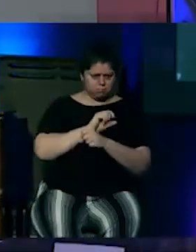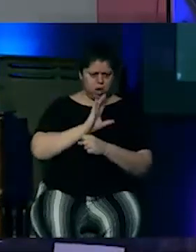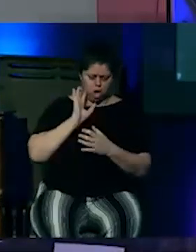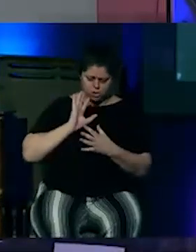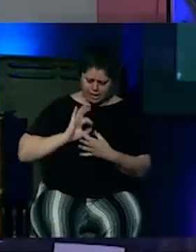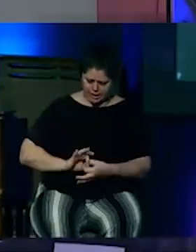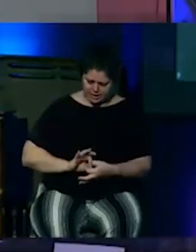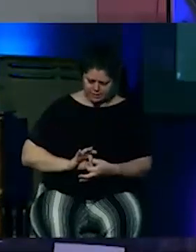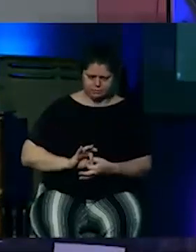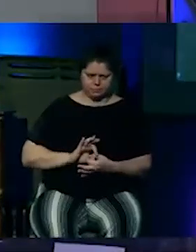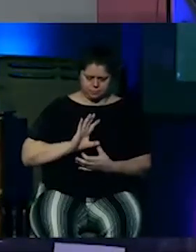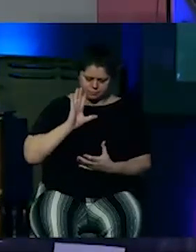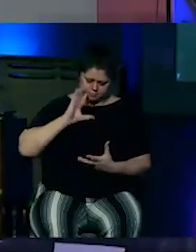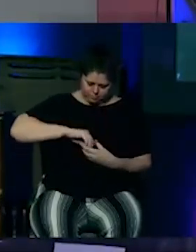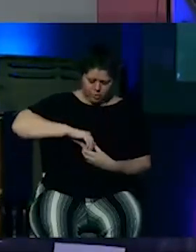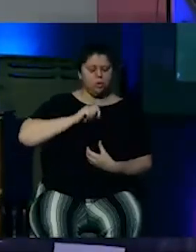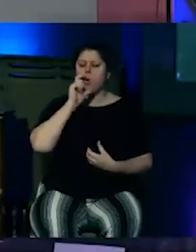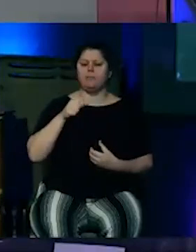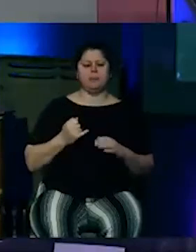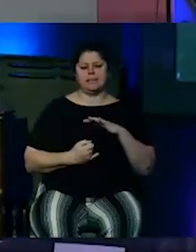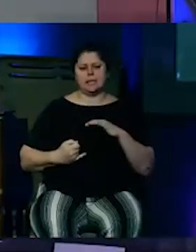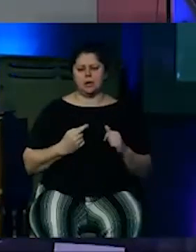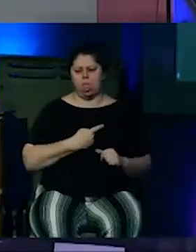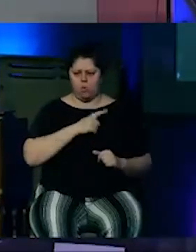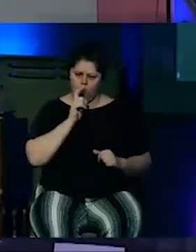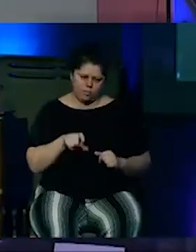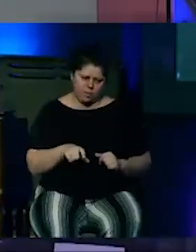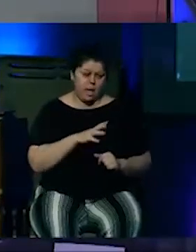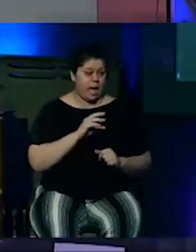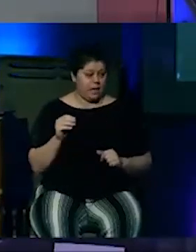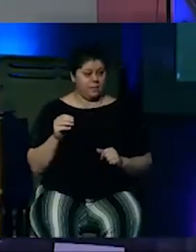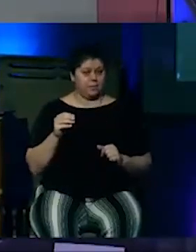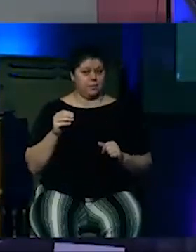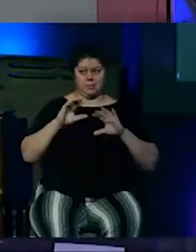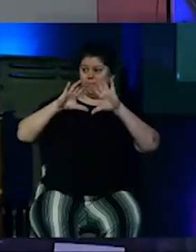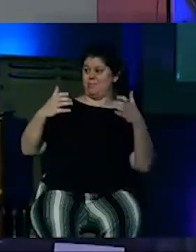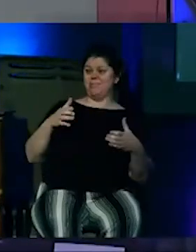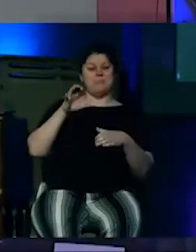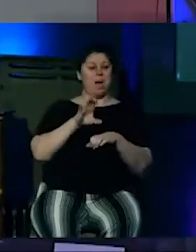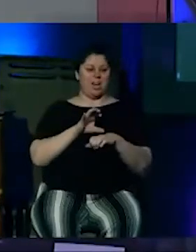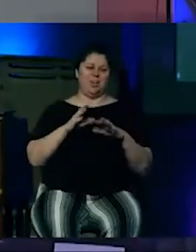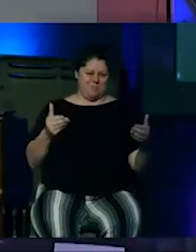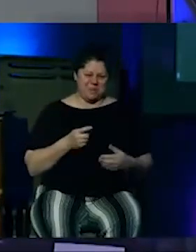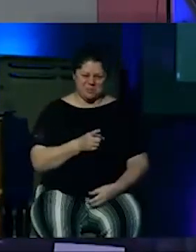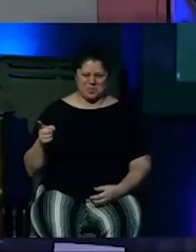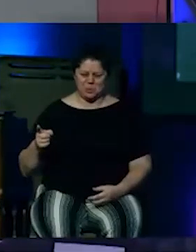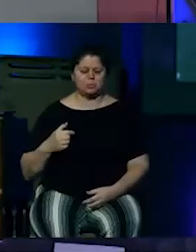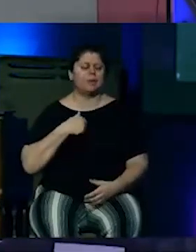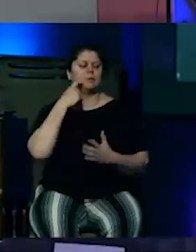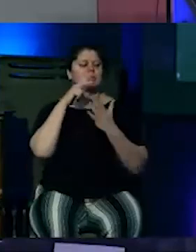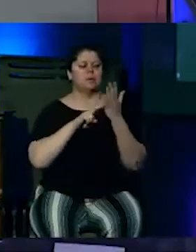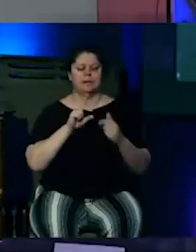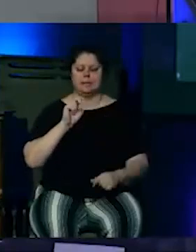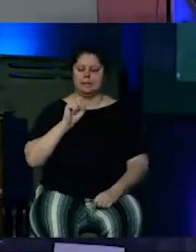you do not have to be alone and isolated, and that the body welcomes you. I recently read